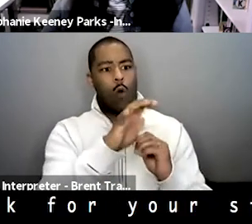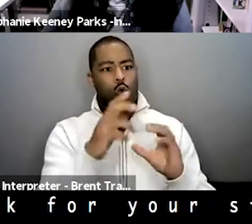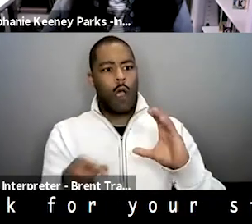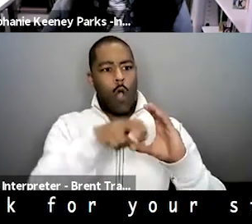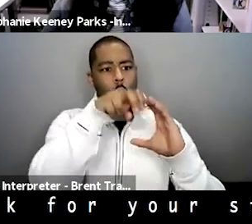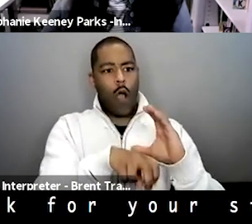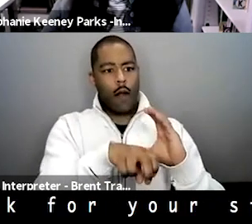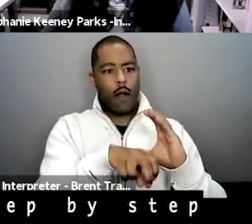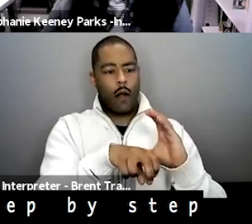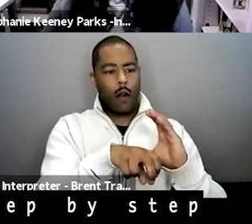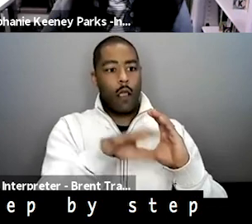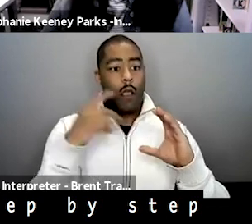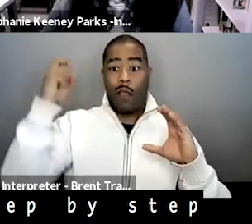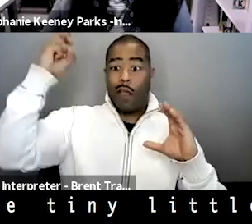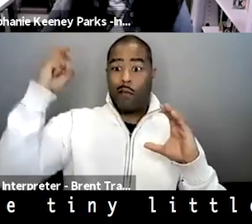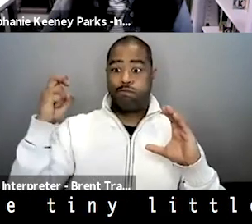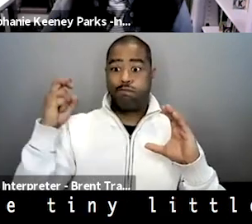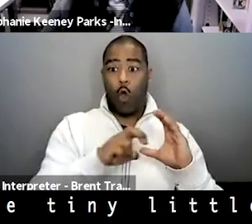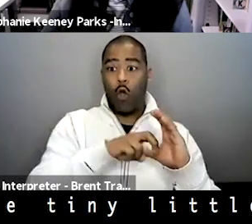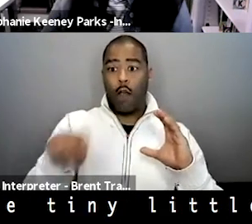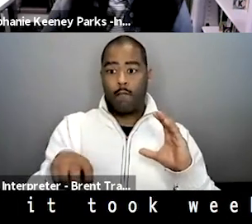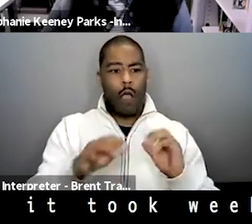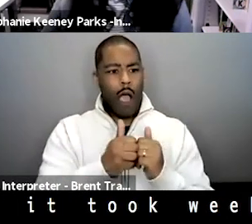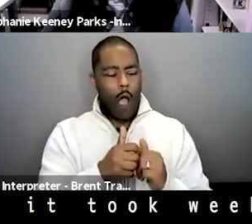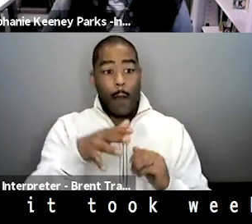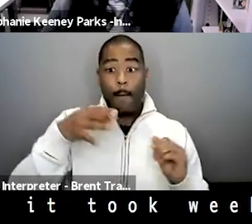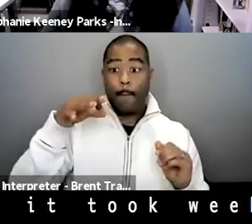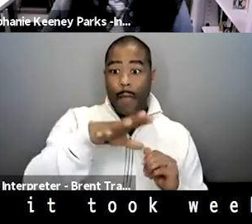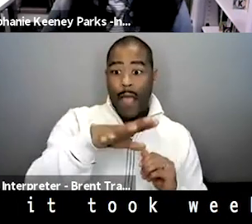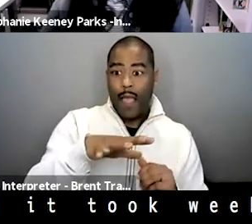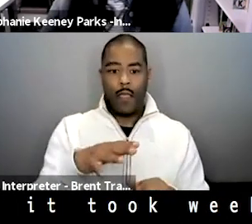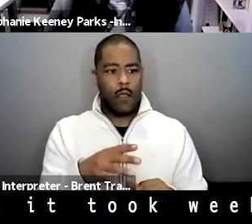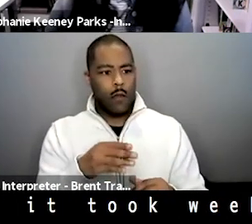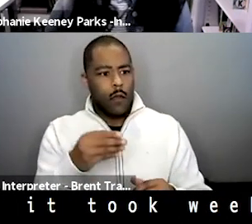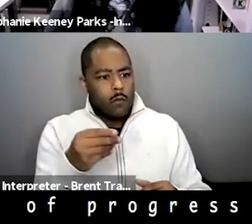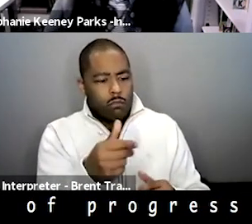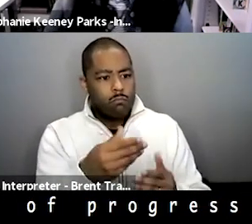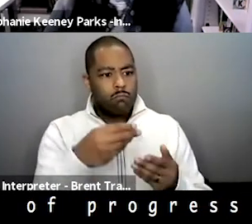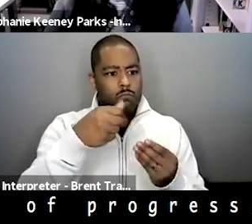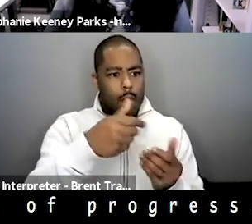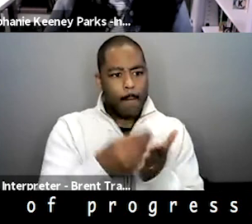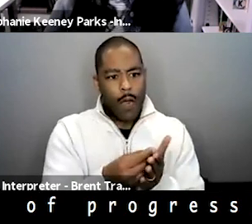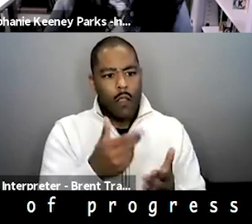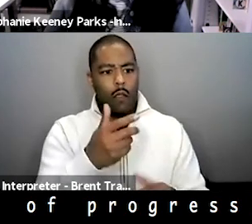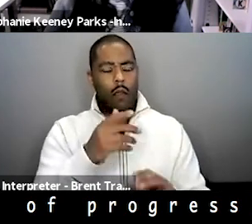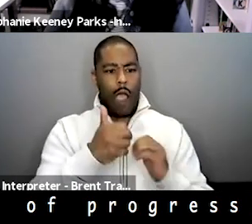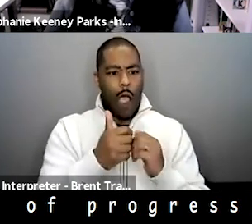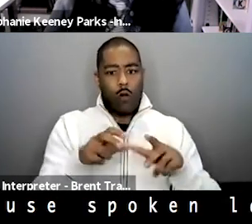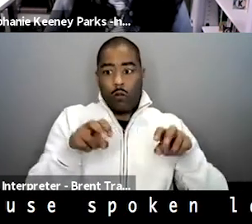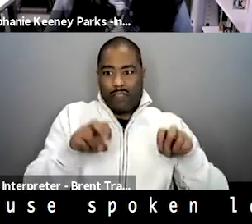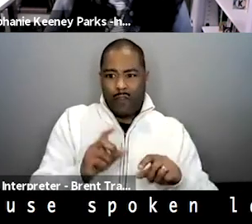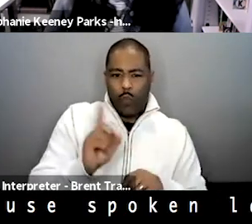other passengers off, how to pay, how to sit down, how to look for your stop, step by step by step. It was like tiny little pieces, and it took weeks.